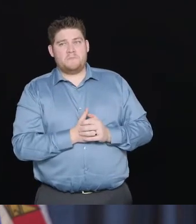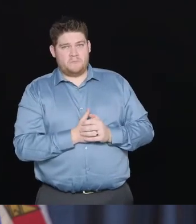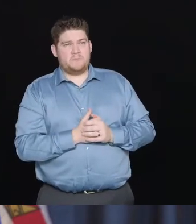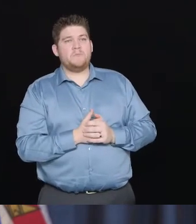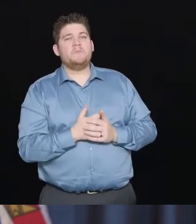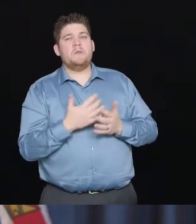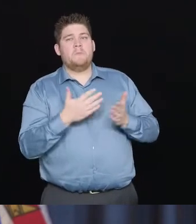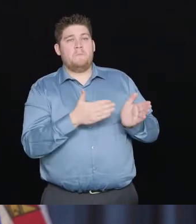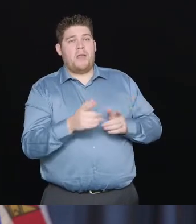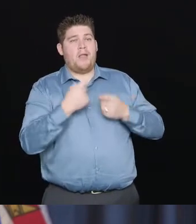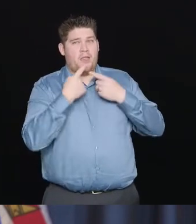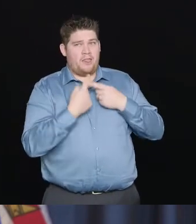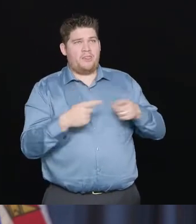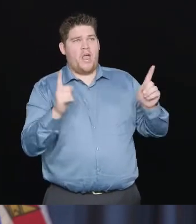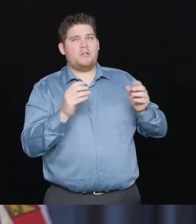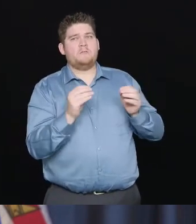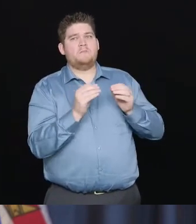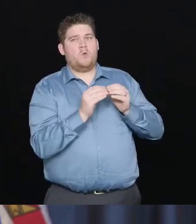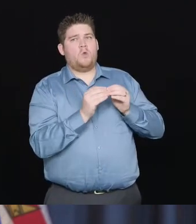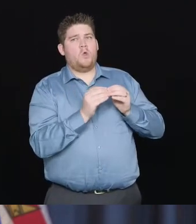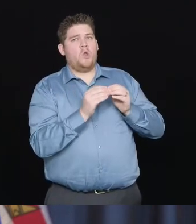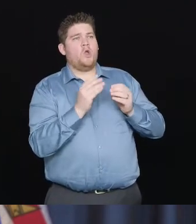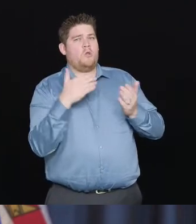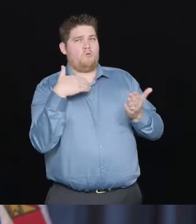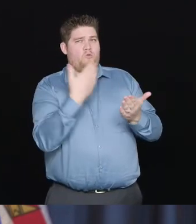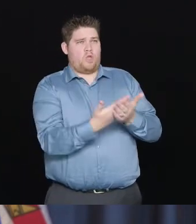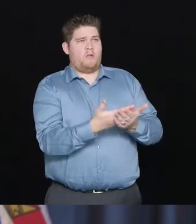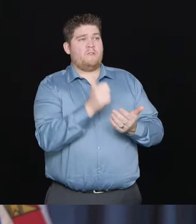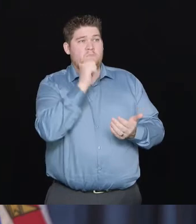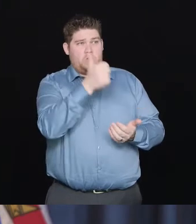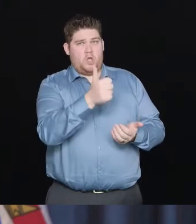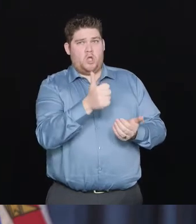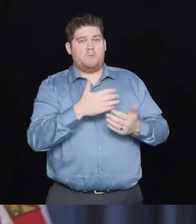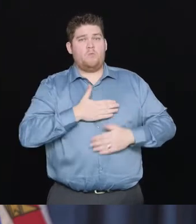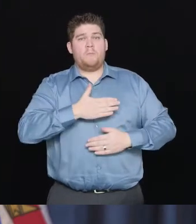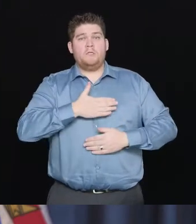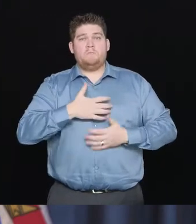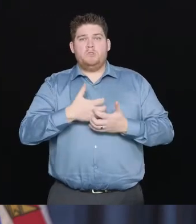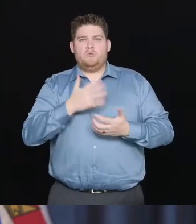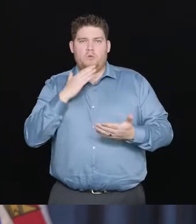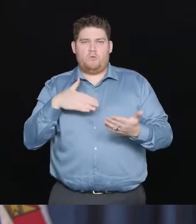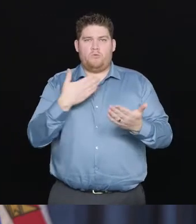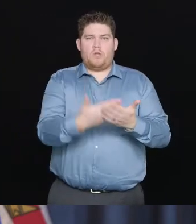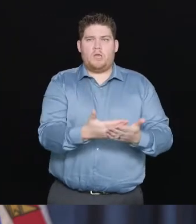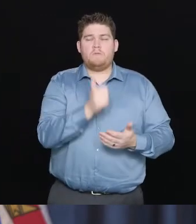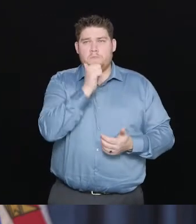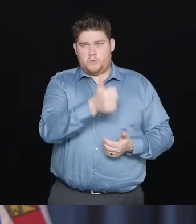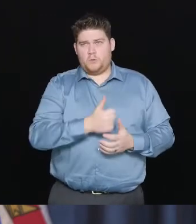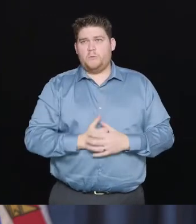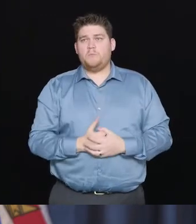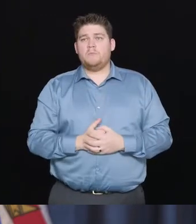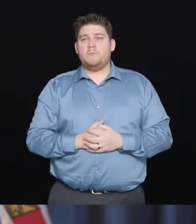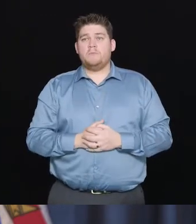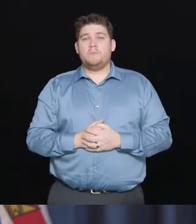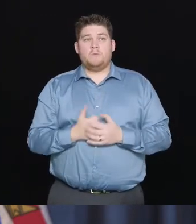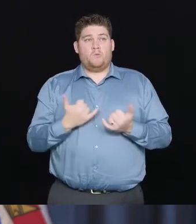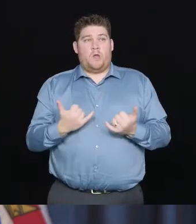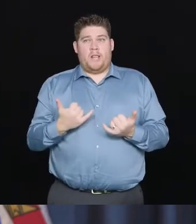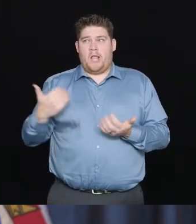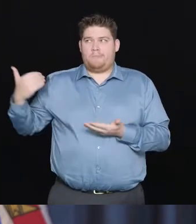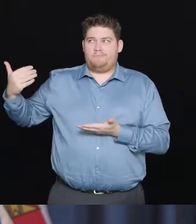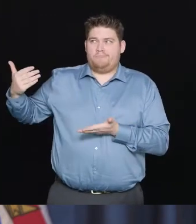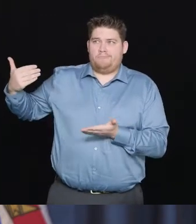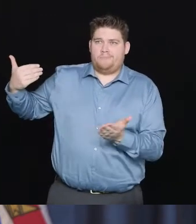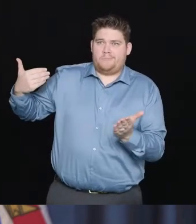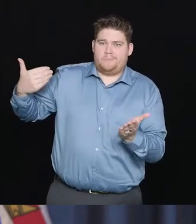us, Vaughn, we won't be announcing anything. So yes, we're making small progress with supply. We're getting some support from the federal